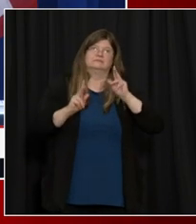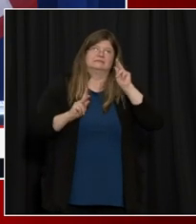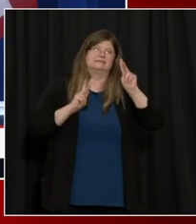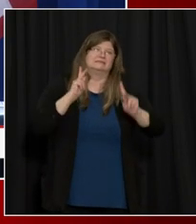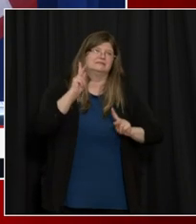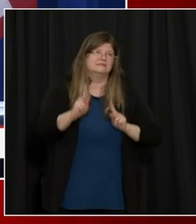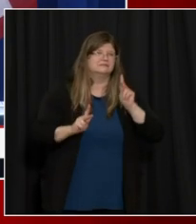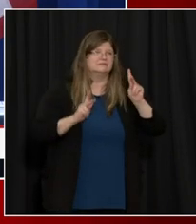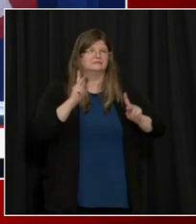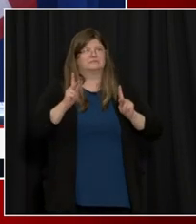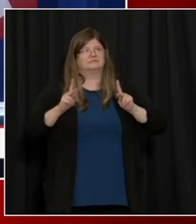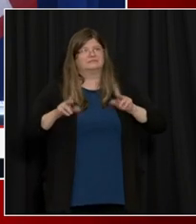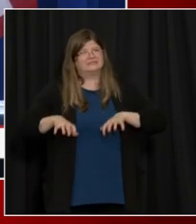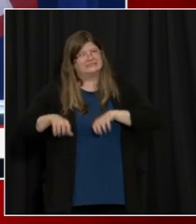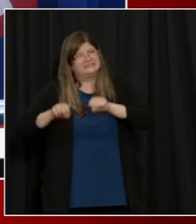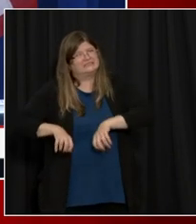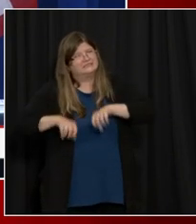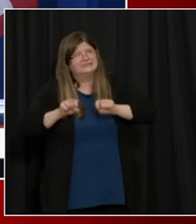more exposed.